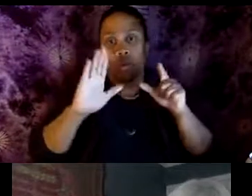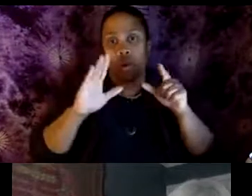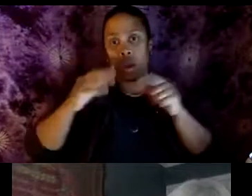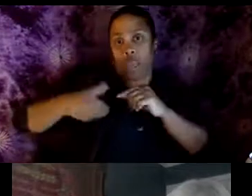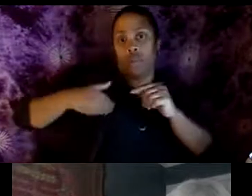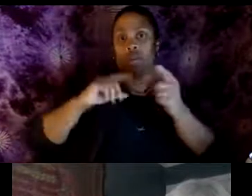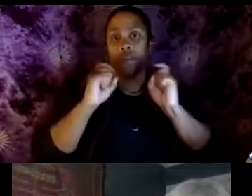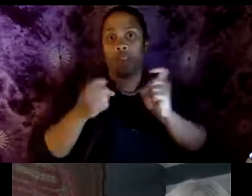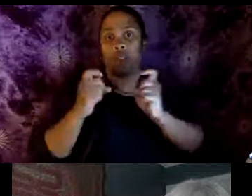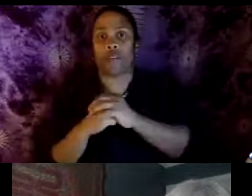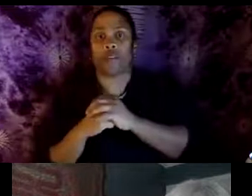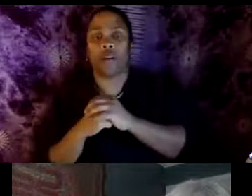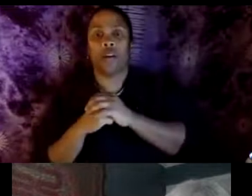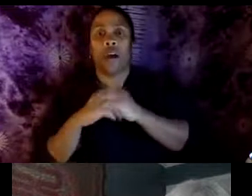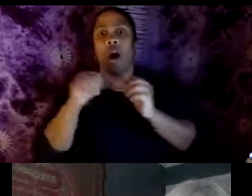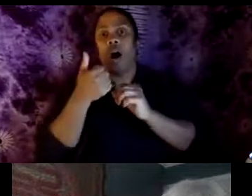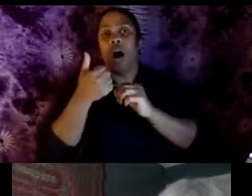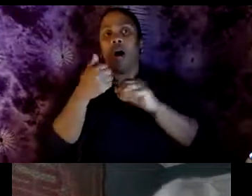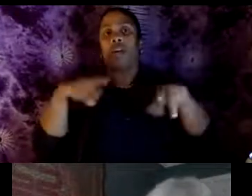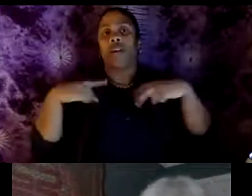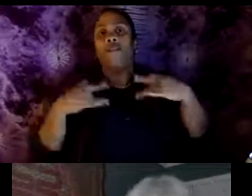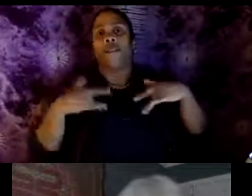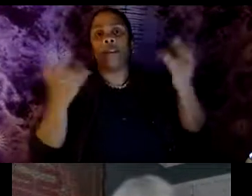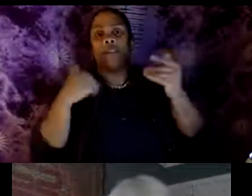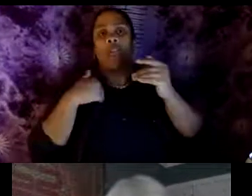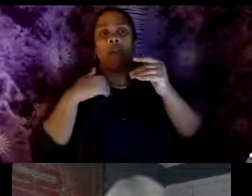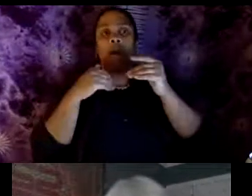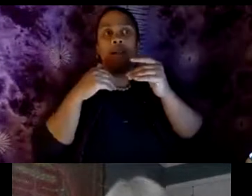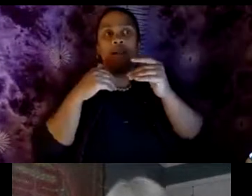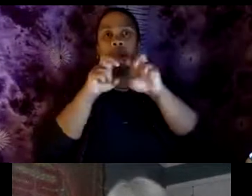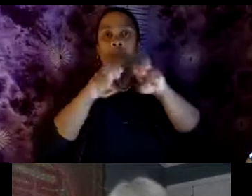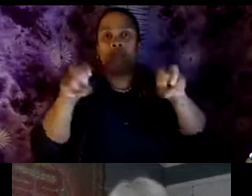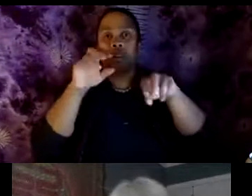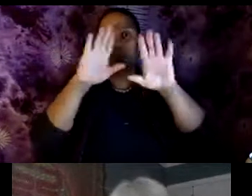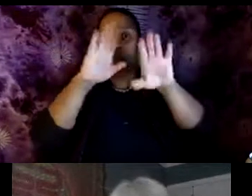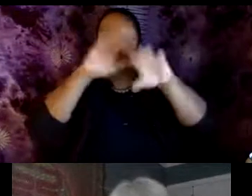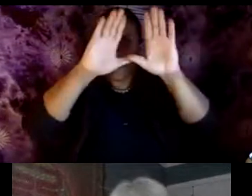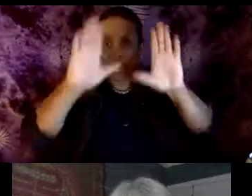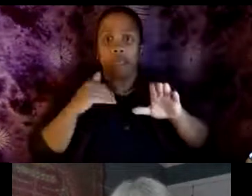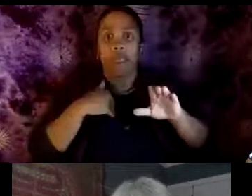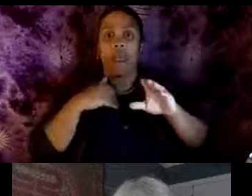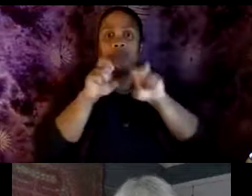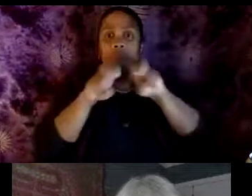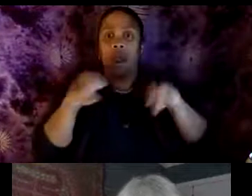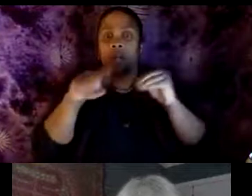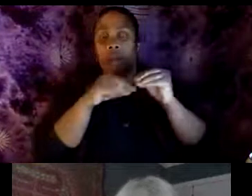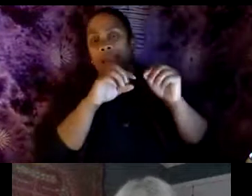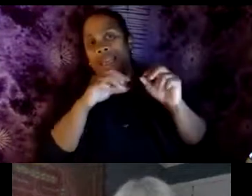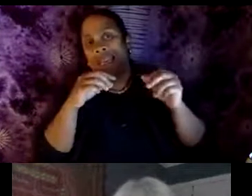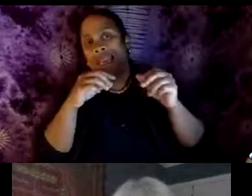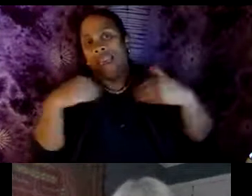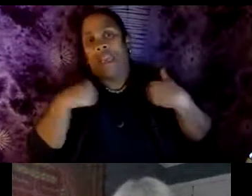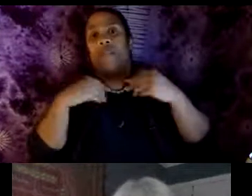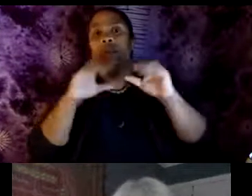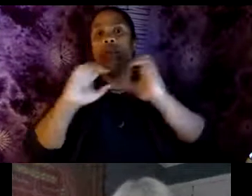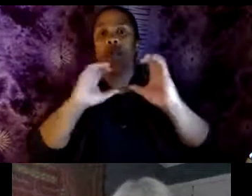then other upcoming events on Sunday, we have a panel on animal communication and healing. I think we have 10 practitioners on that one. It'll be a wild, crazy party.